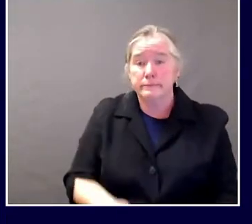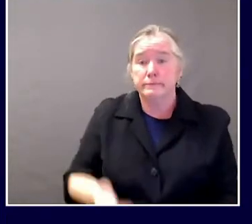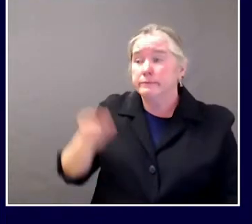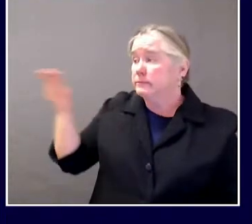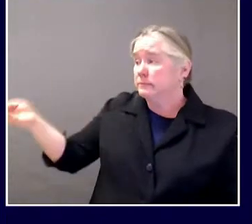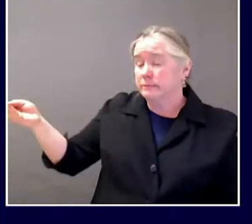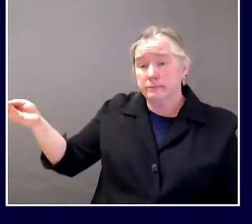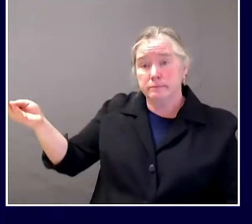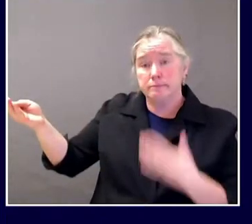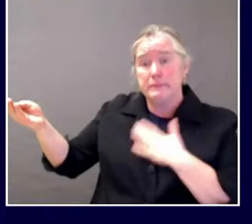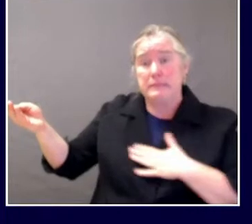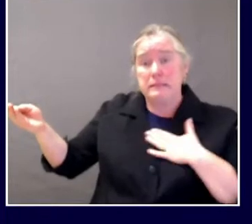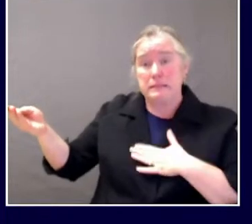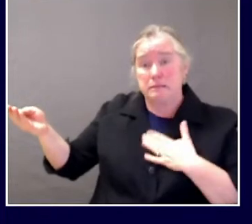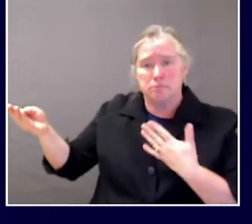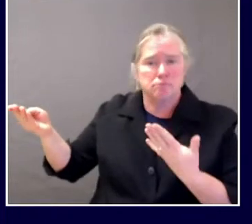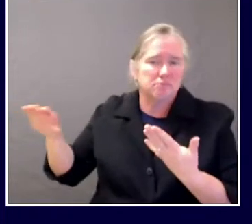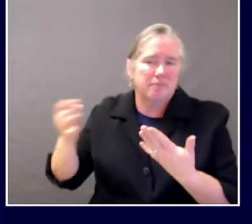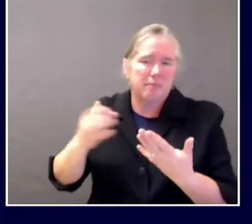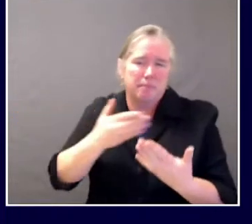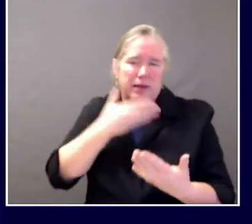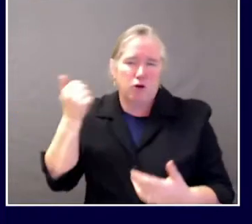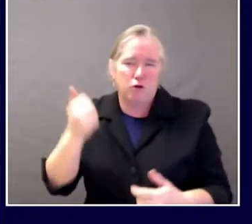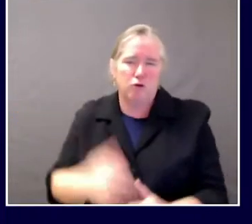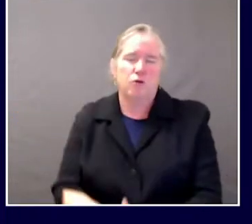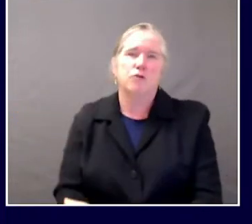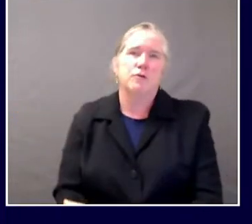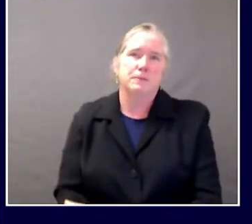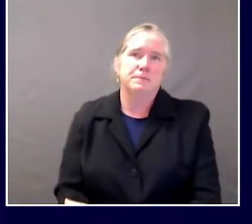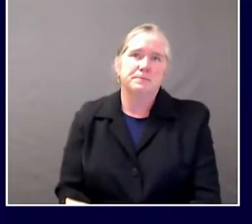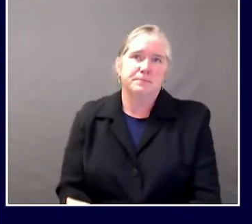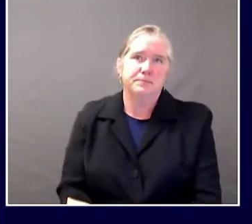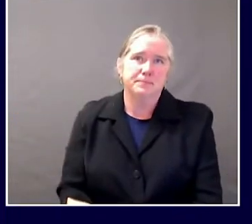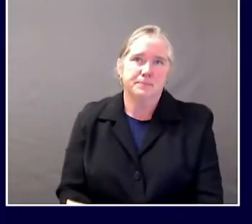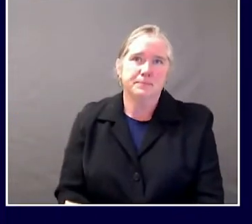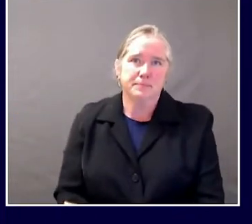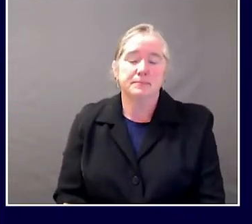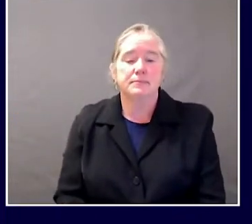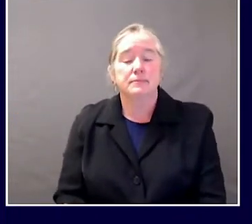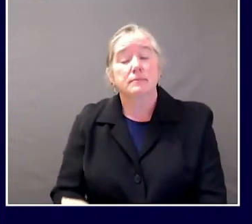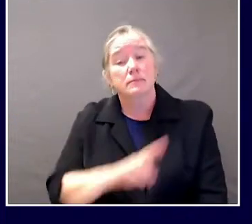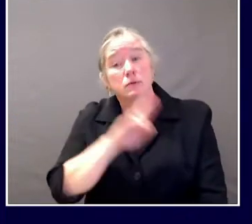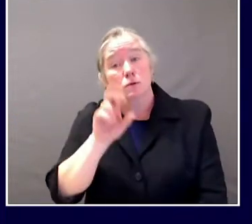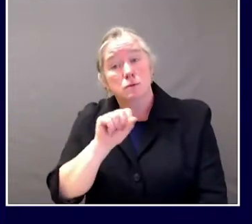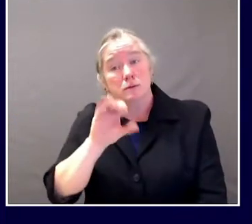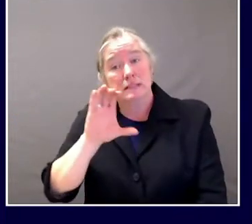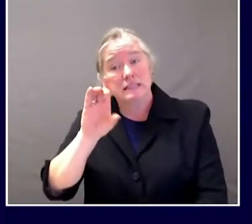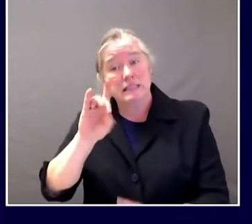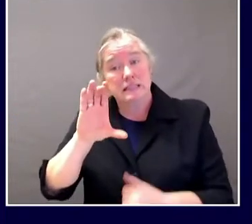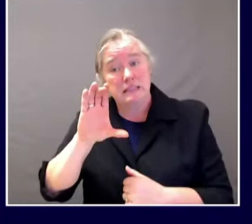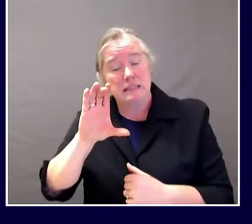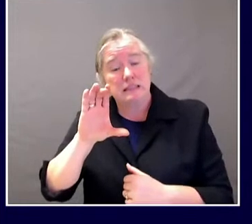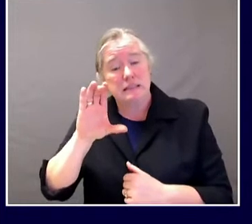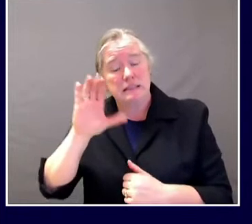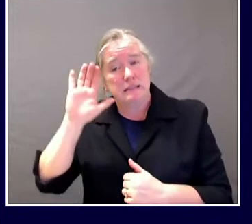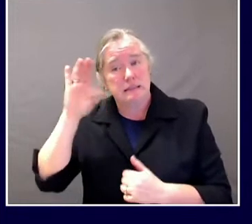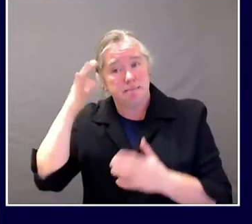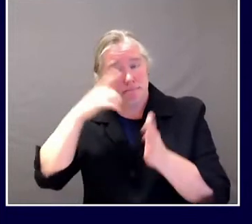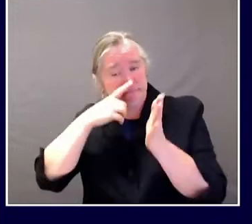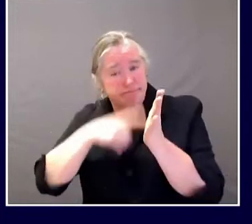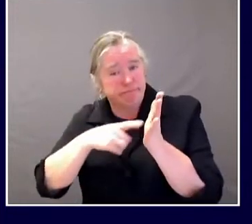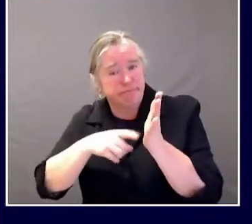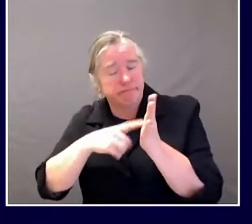one, that's the right path. Okay, great. And the other question, the US CDC is reportedly investigating the death of